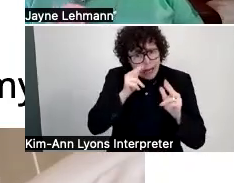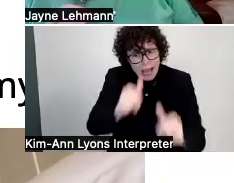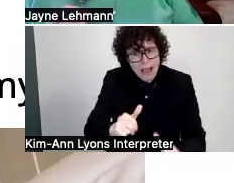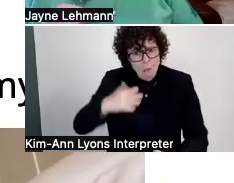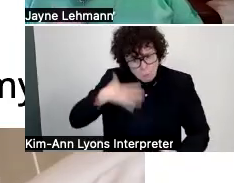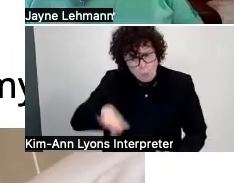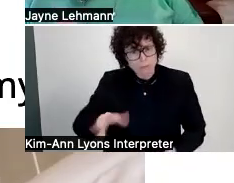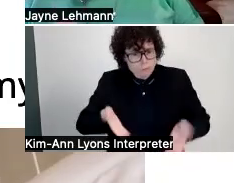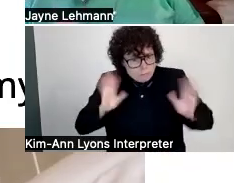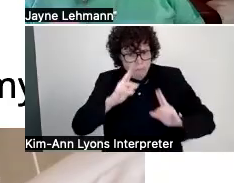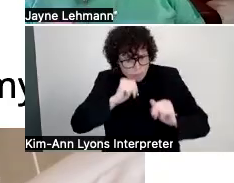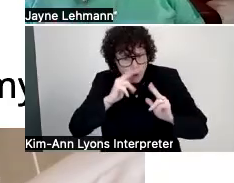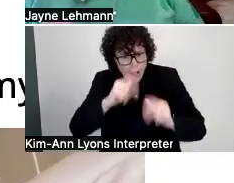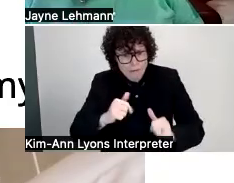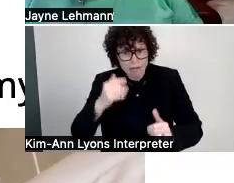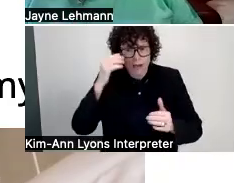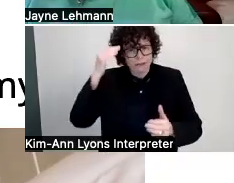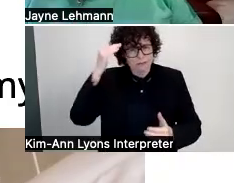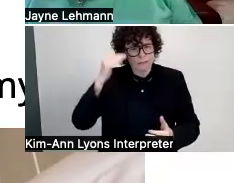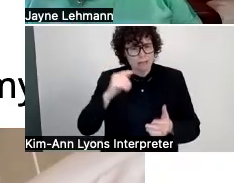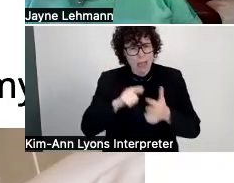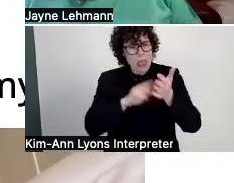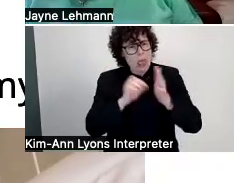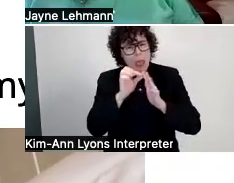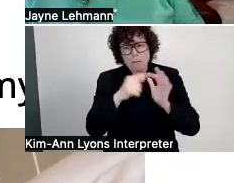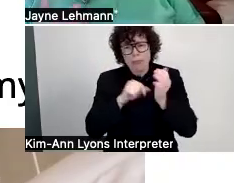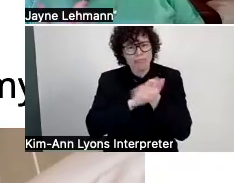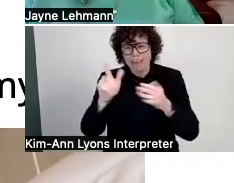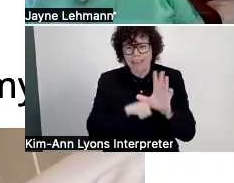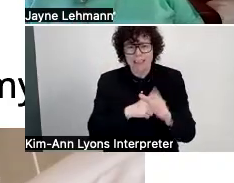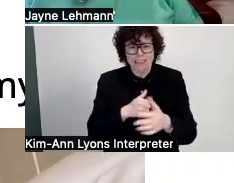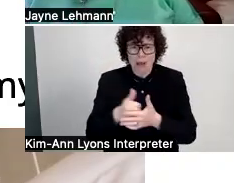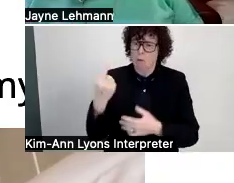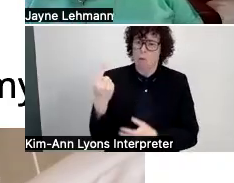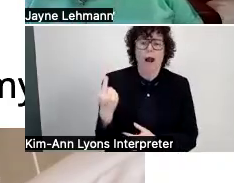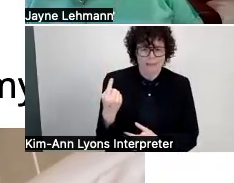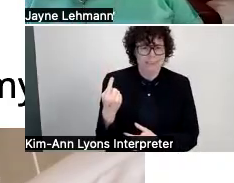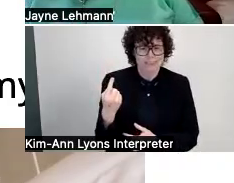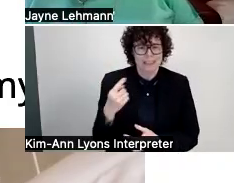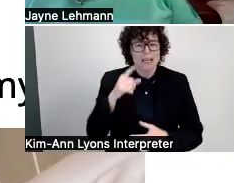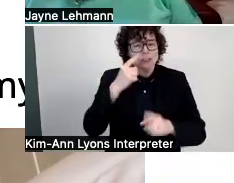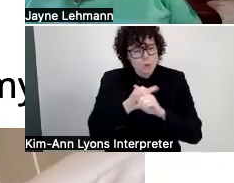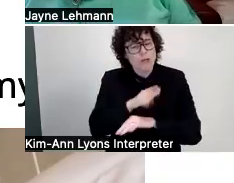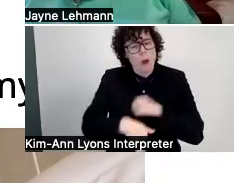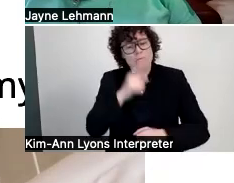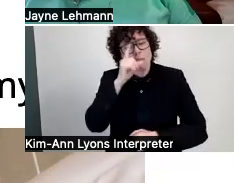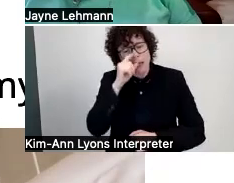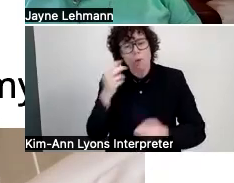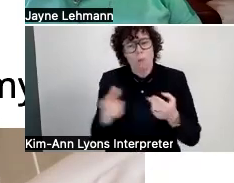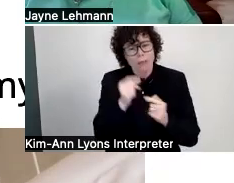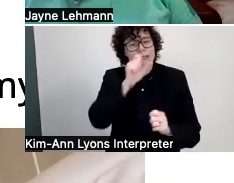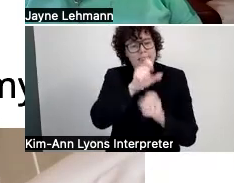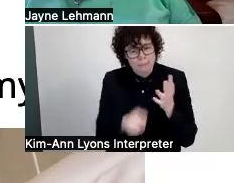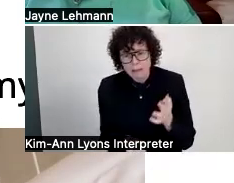those skills we're talking about with people with intellectual disability ends up helping every person who comes through